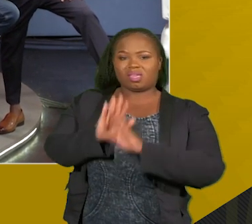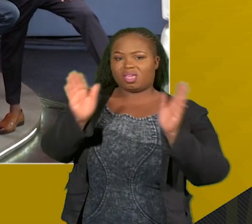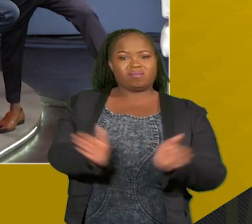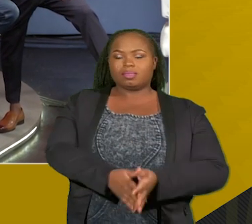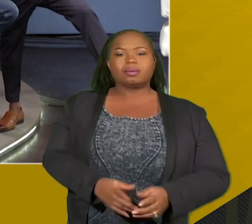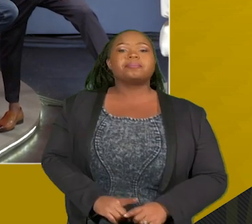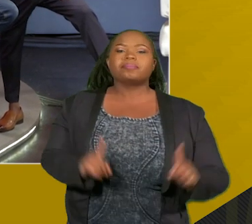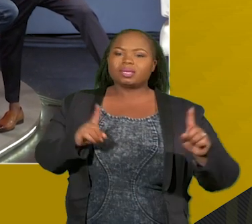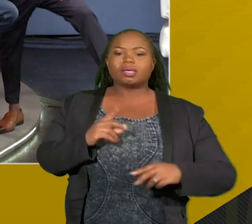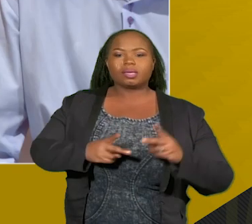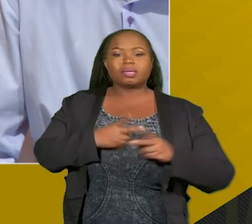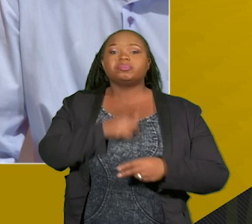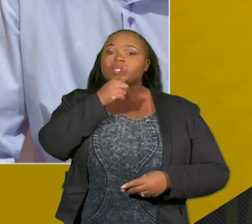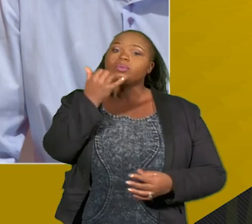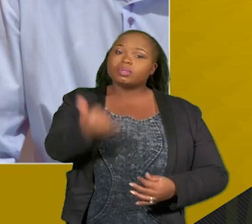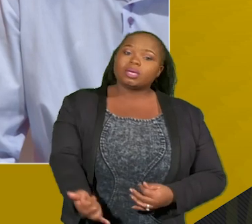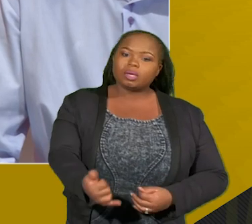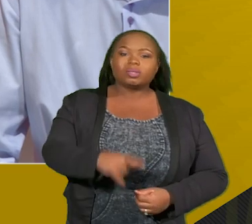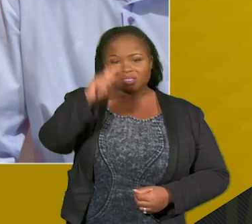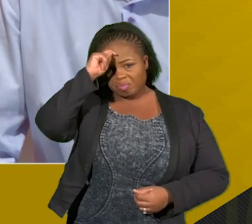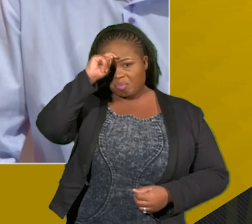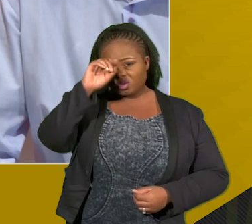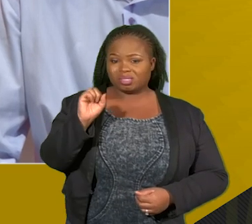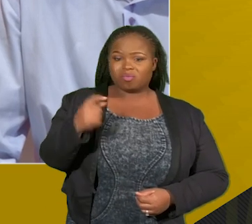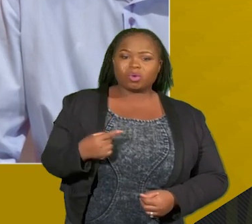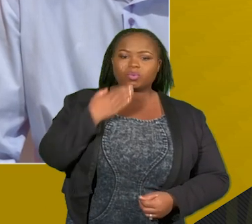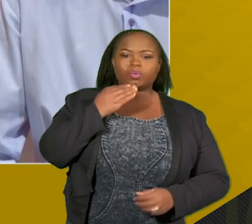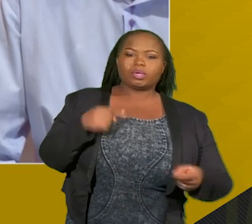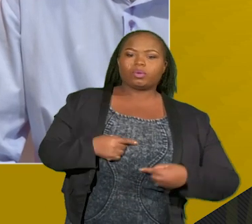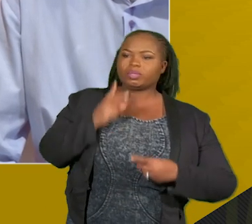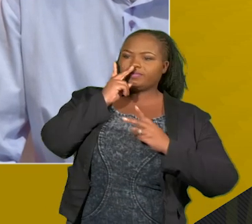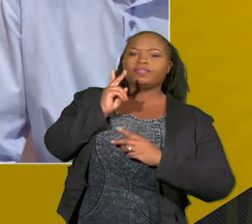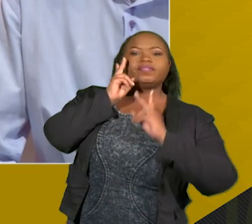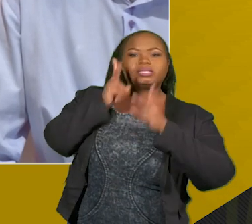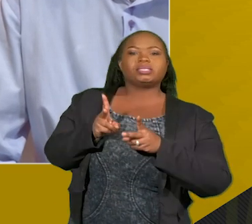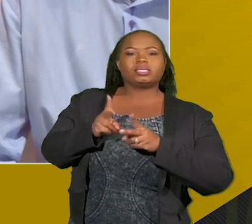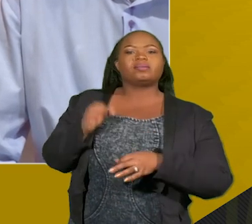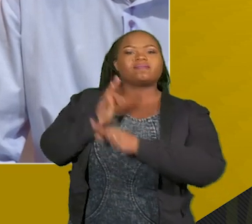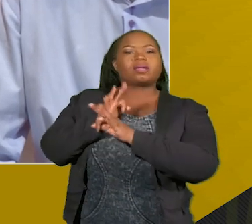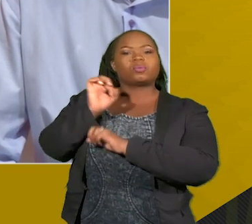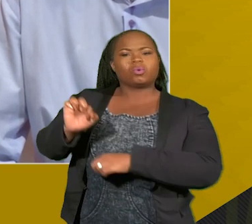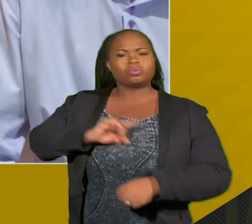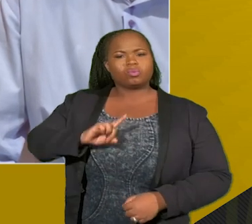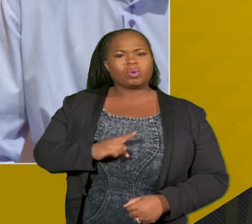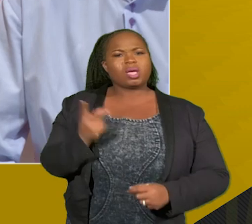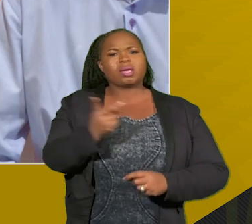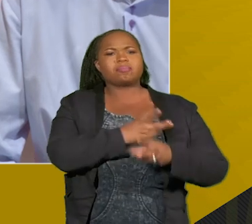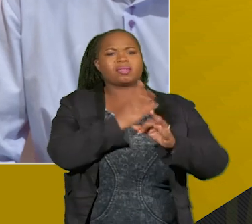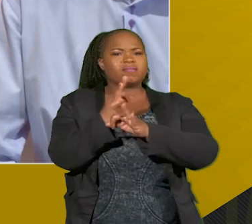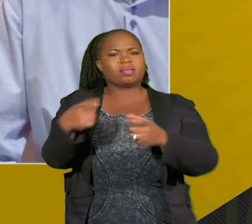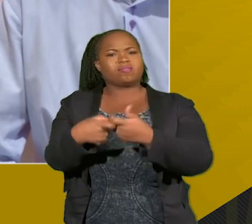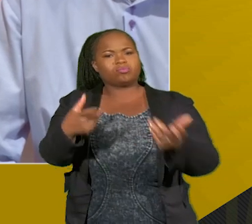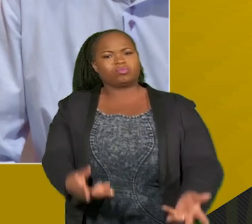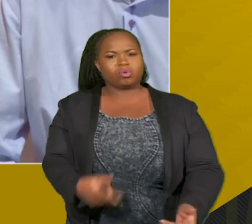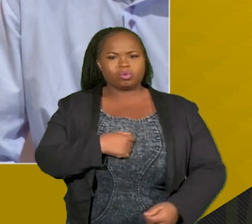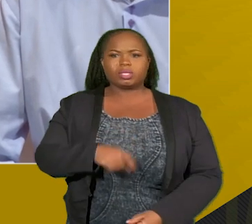that we are going to say. But I'm telling you now, there is a boy that is denied to see his father by the mother because there are issues between them. Mm. What are you